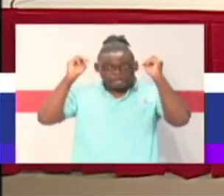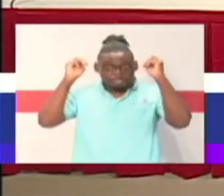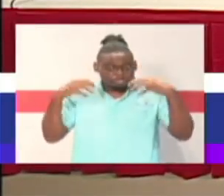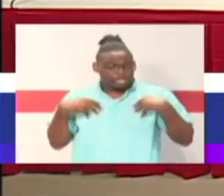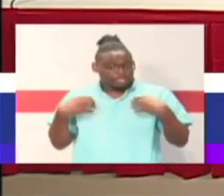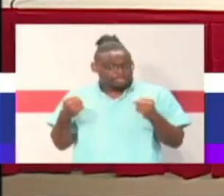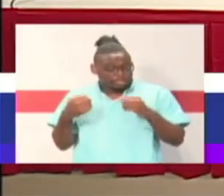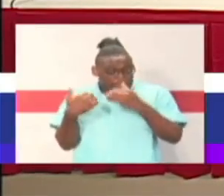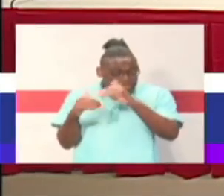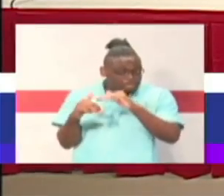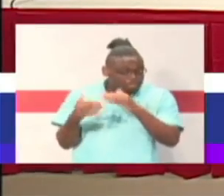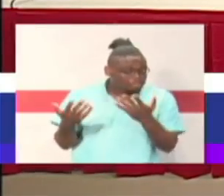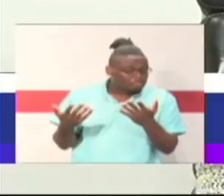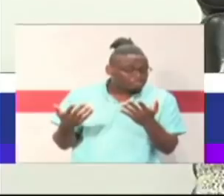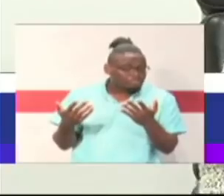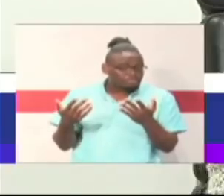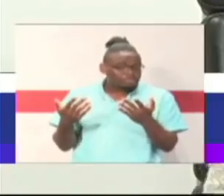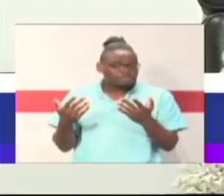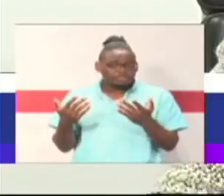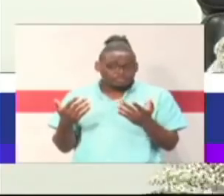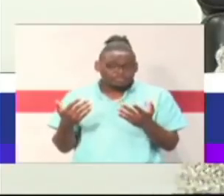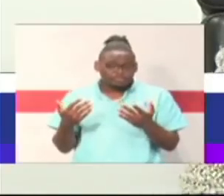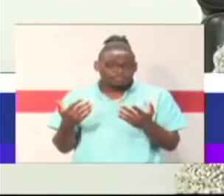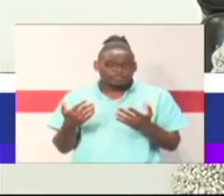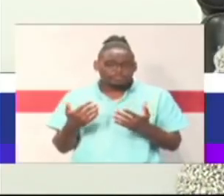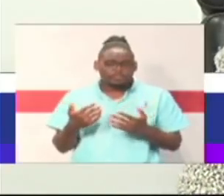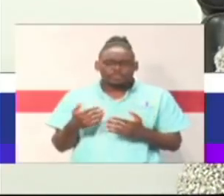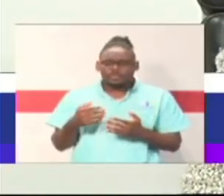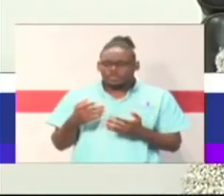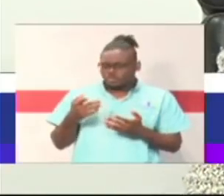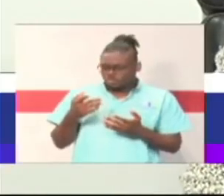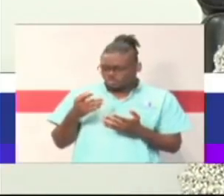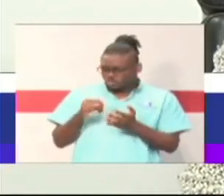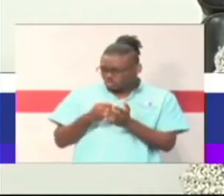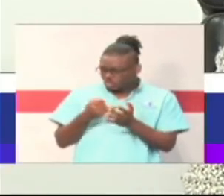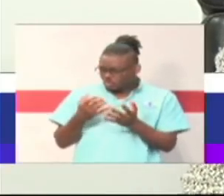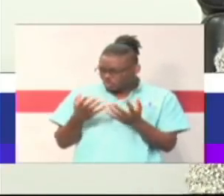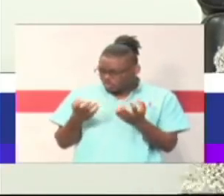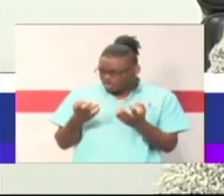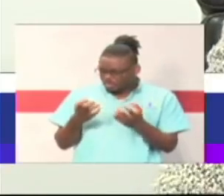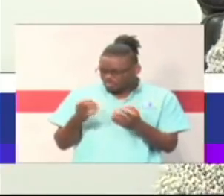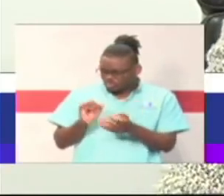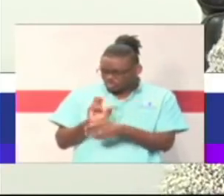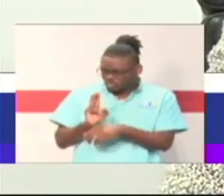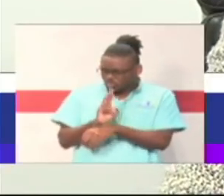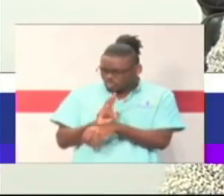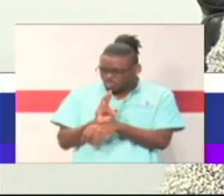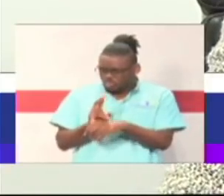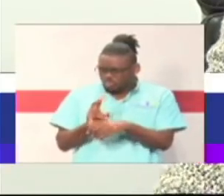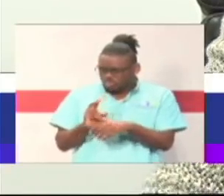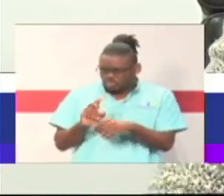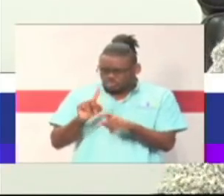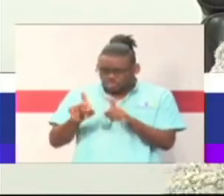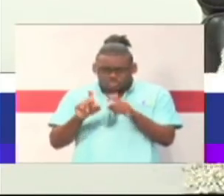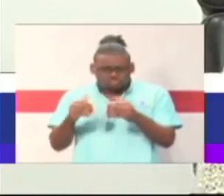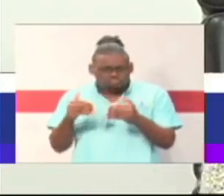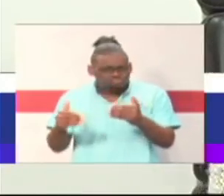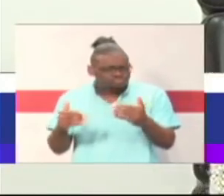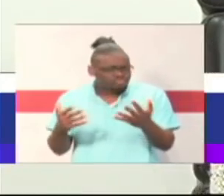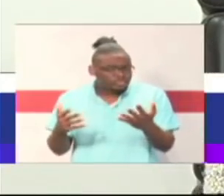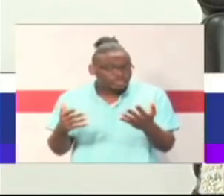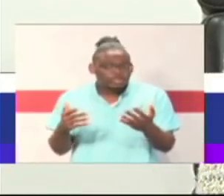Okay, so I'd like to use this opportunity, and thank you very much for your questions, to reiterate that